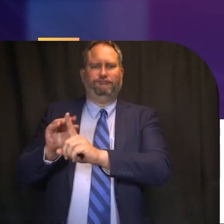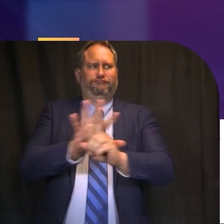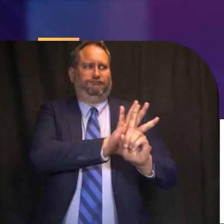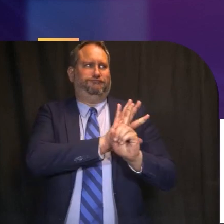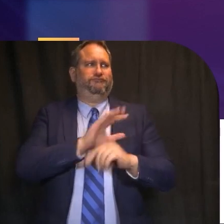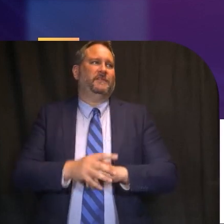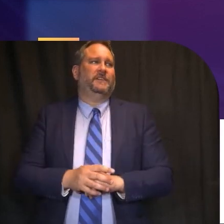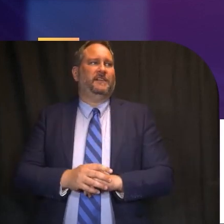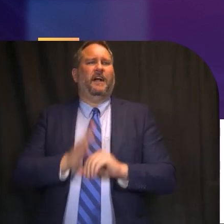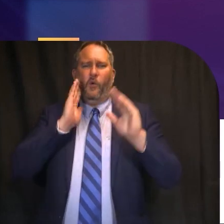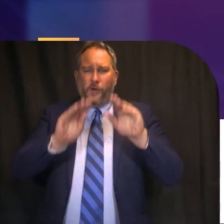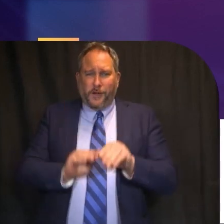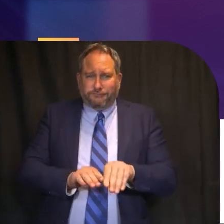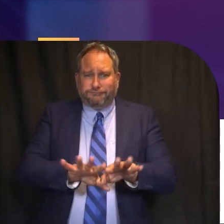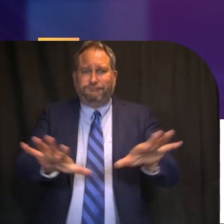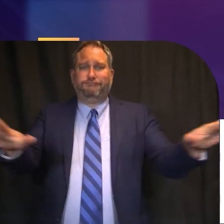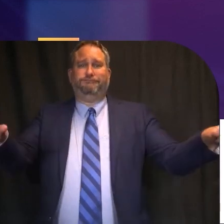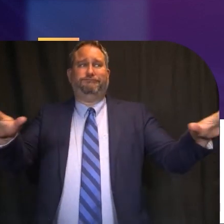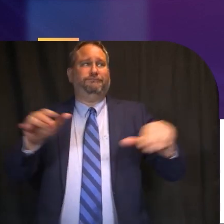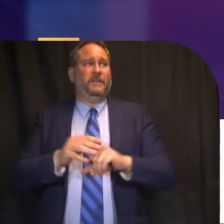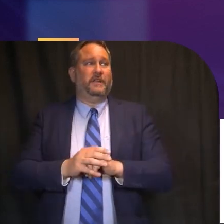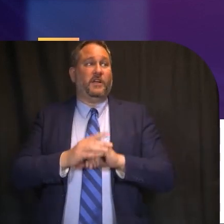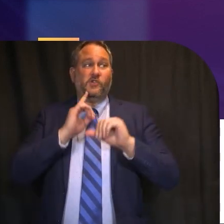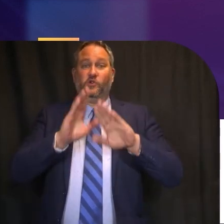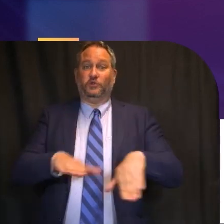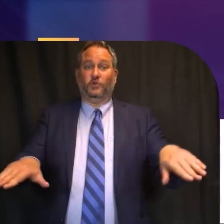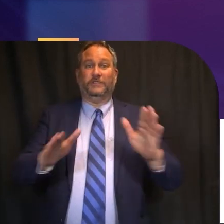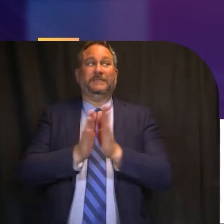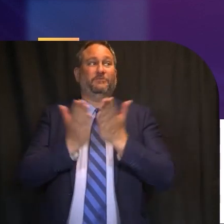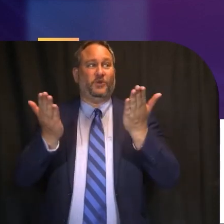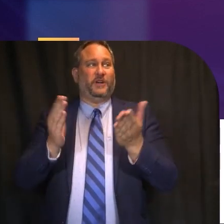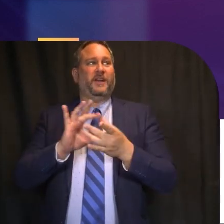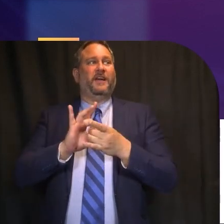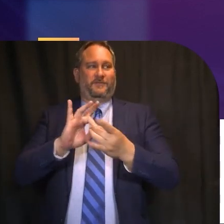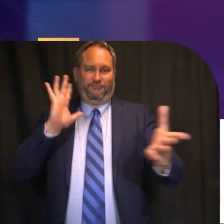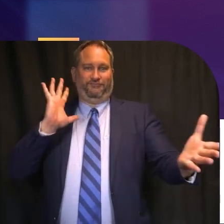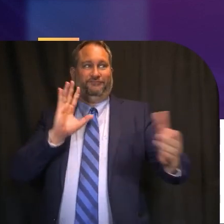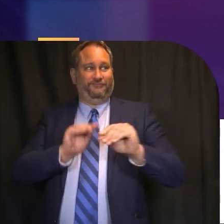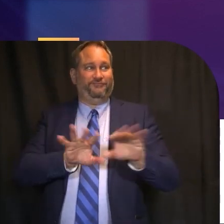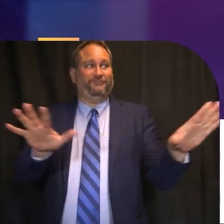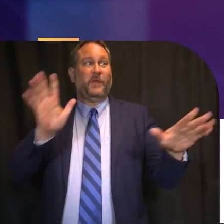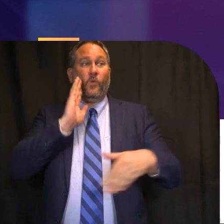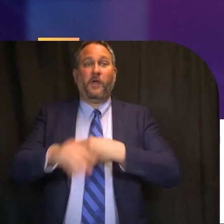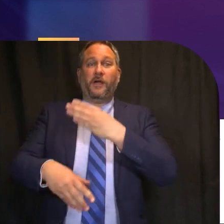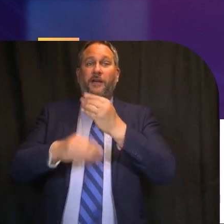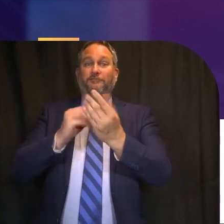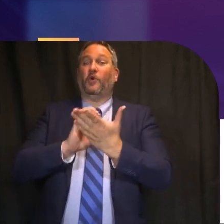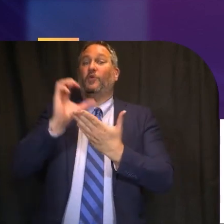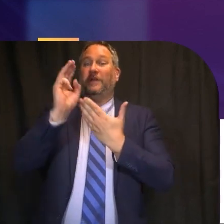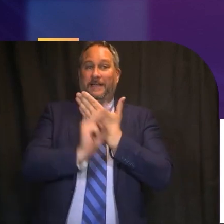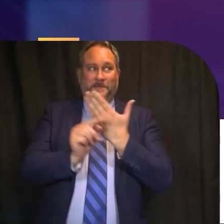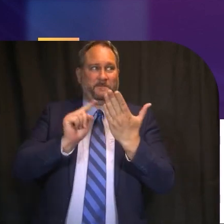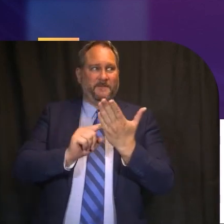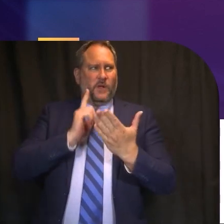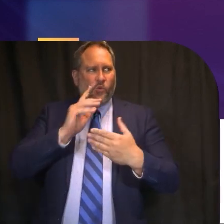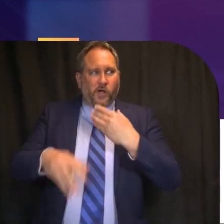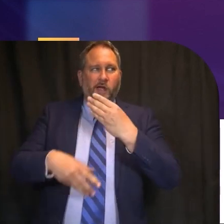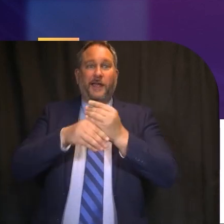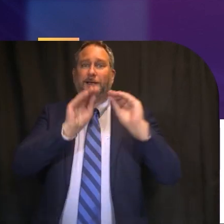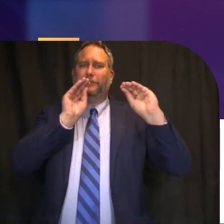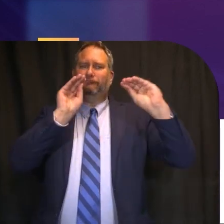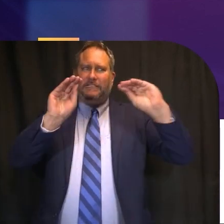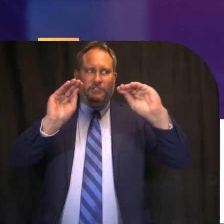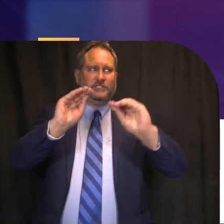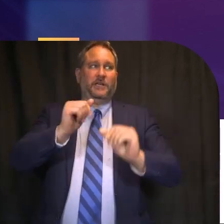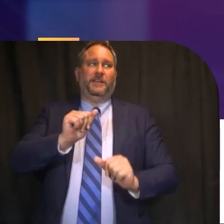plan to create an accompanying curriculum to further the conversation on education and self-advocacy. The workbook